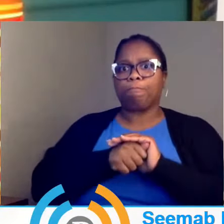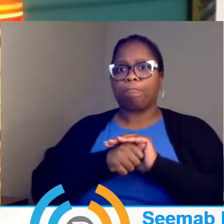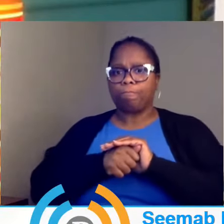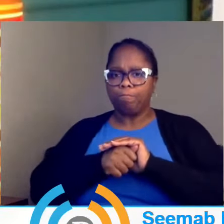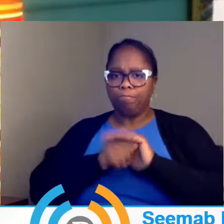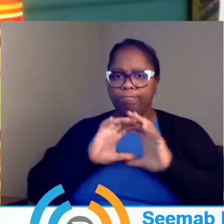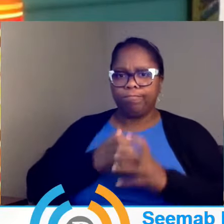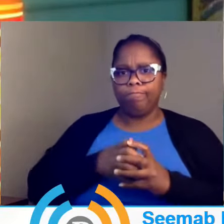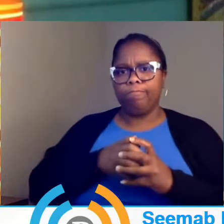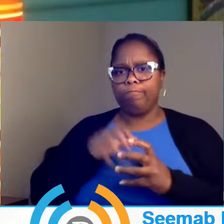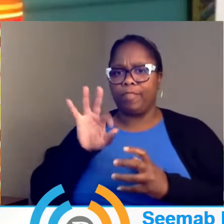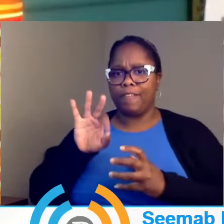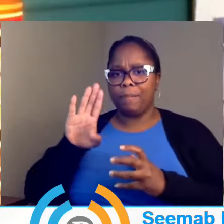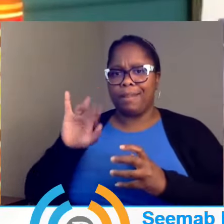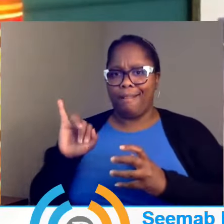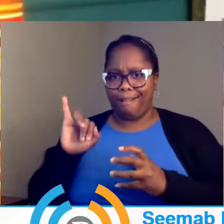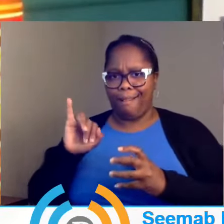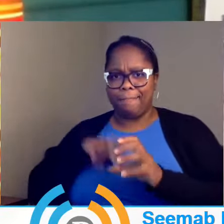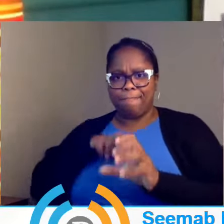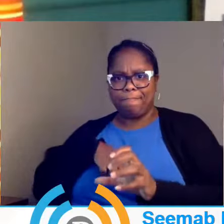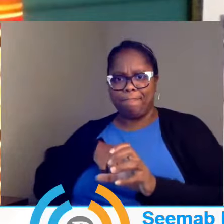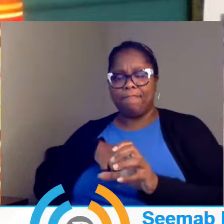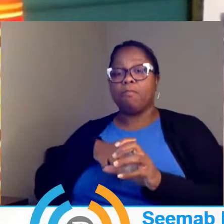FBI called the Joint Terrorism Task Force.